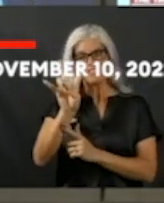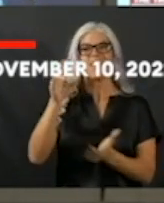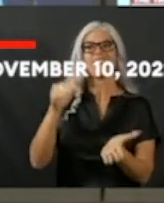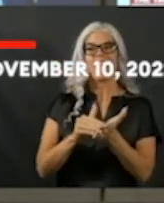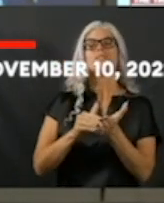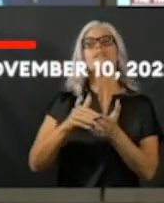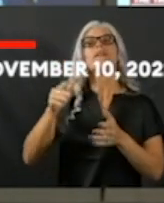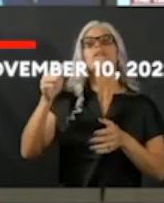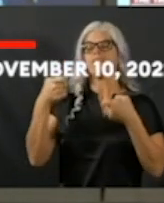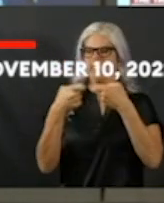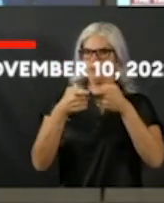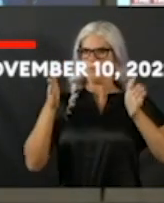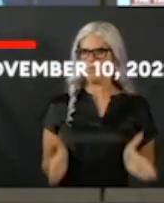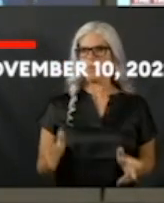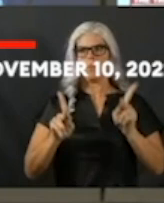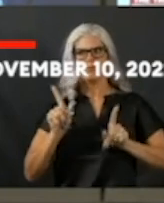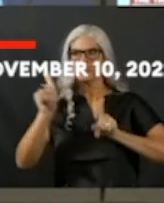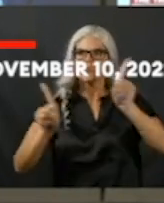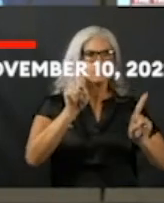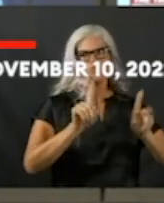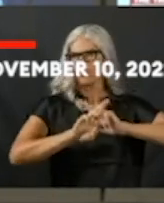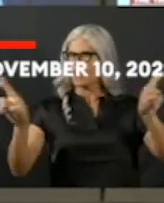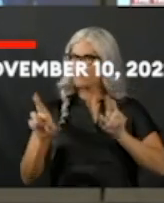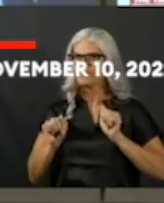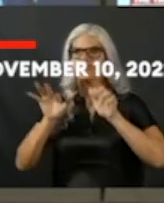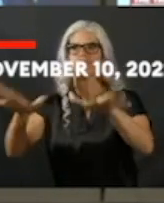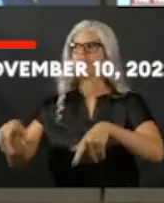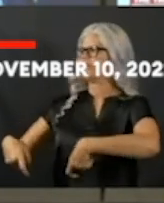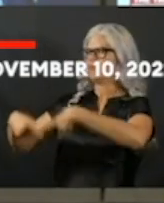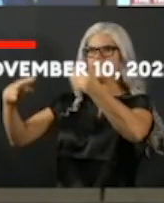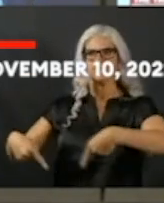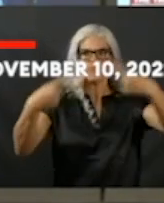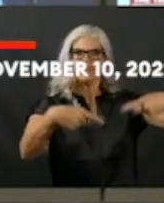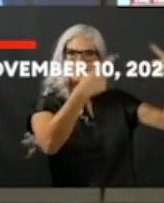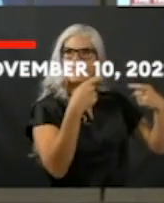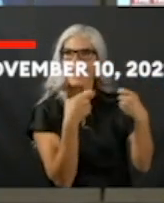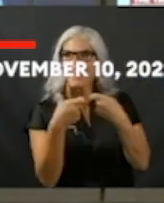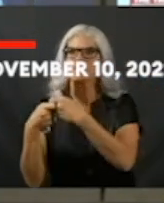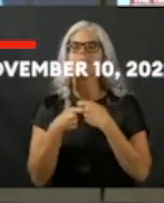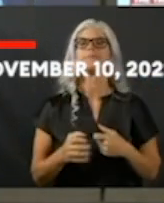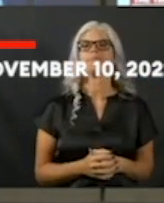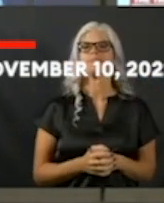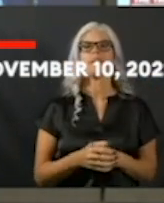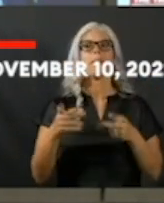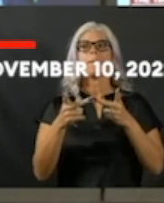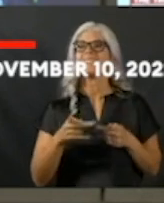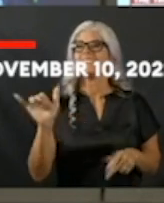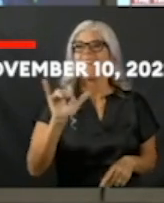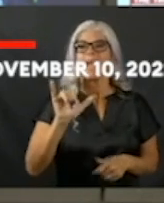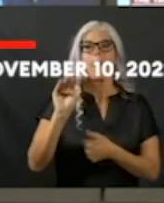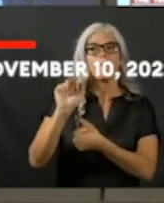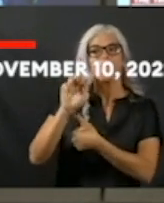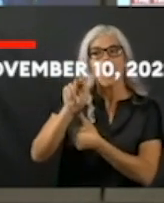immediately begin power restoration efforts as soon as it's safe to do so. And certainly as you get into places like the Martin, St. Lucie area,